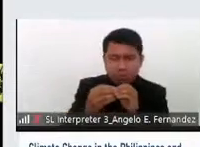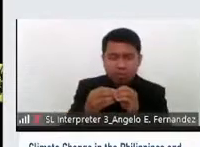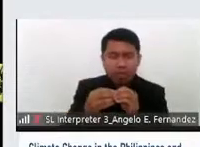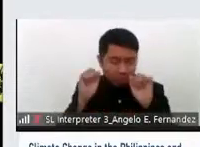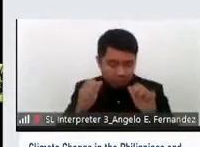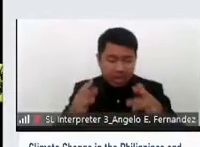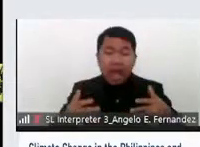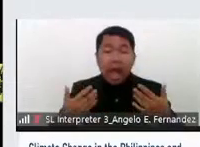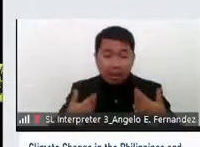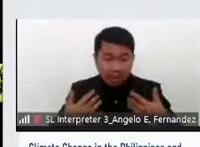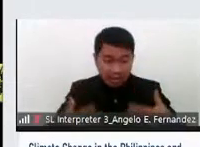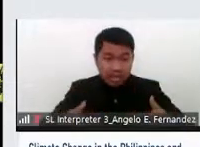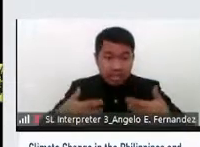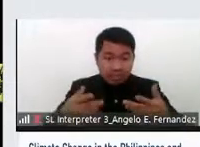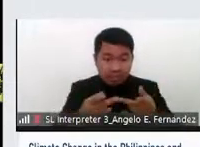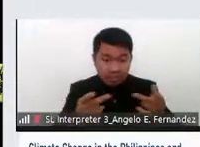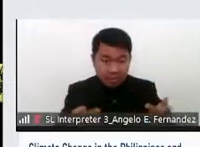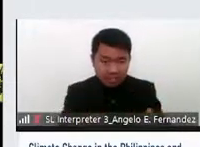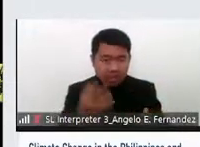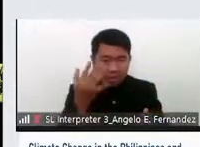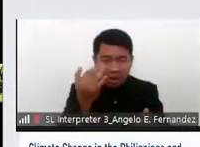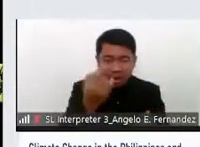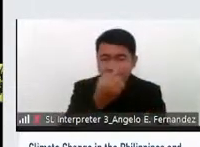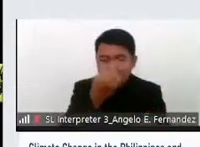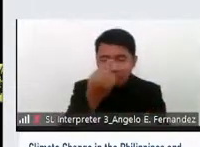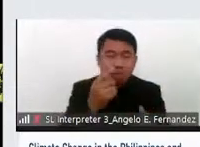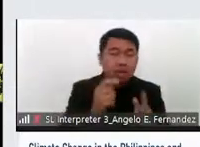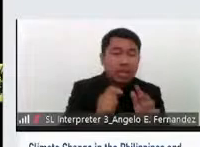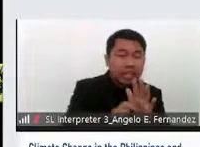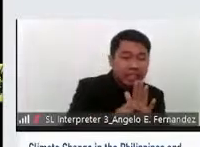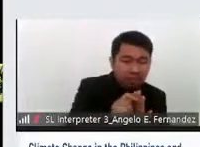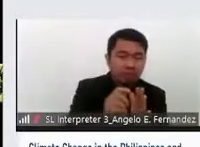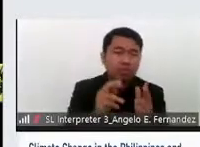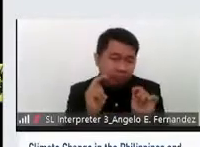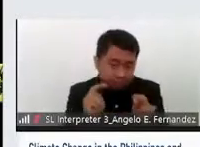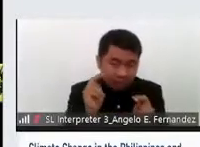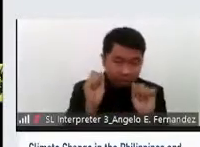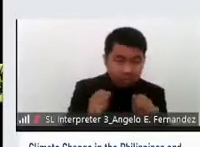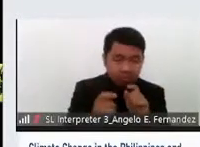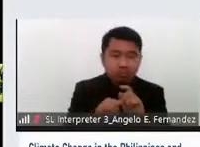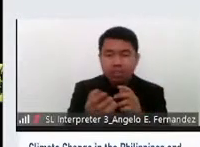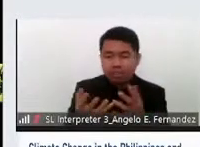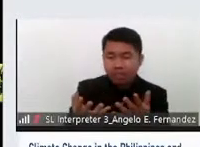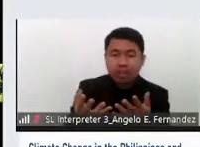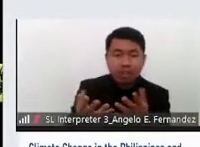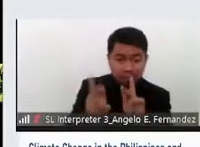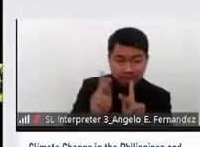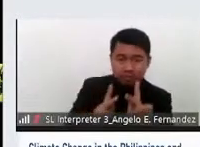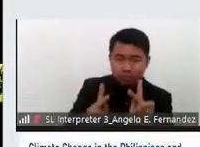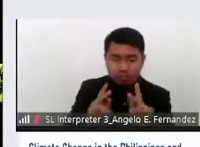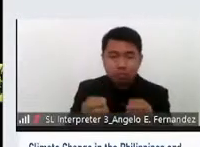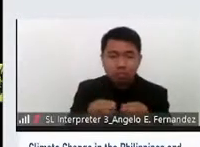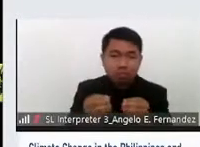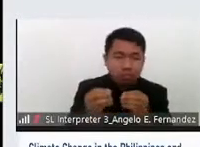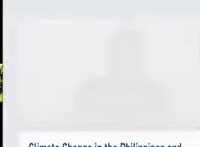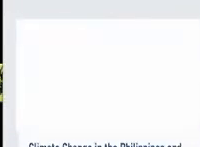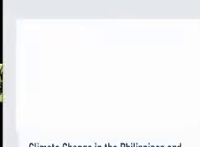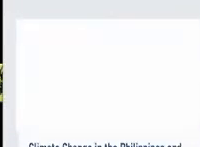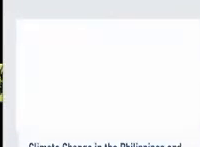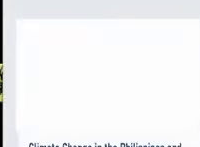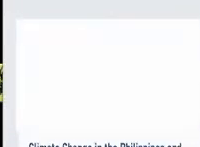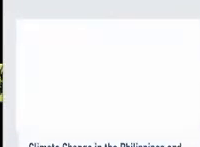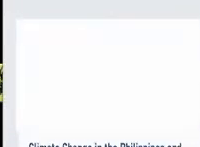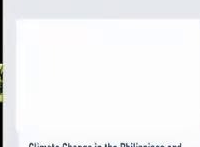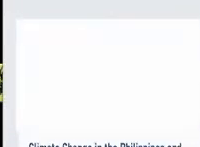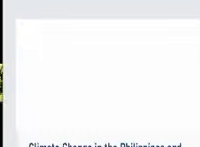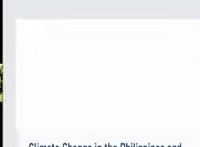temperatures. Renewable houses of bamboo and nipa, echoes from even the recent past, can be built after typhoons and floods, especially when the